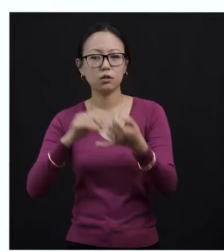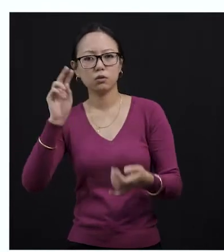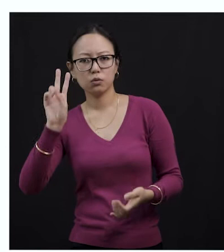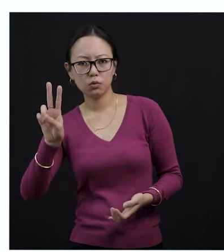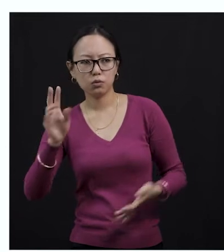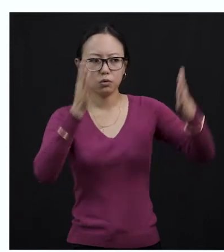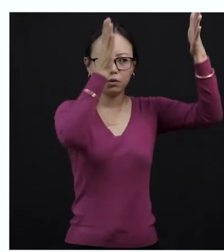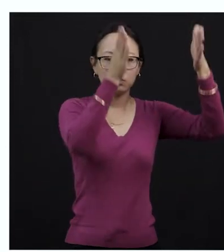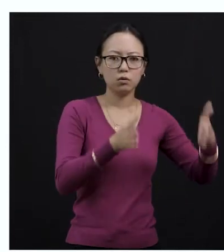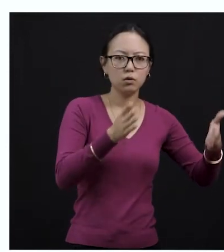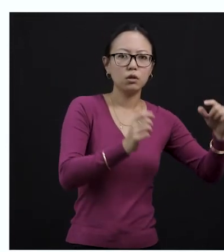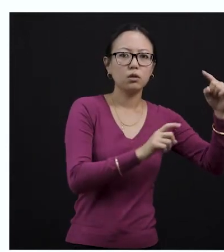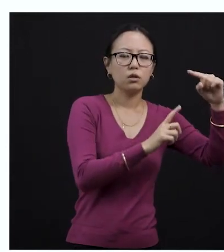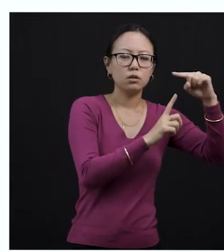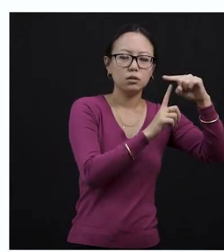two ones,